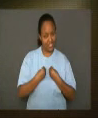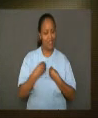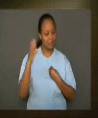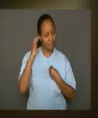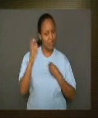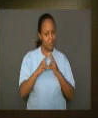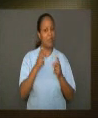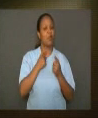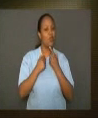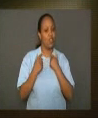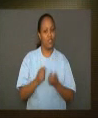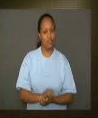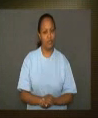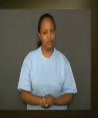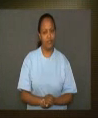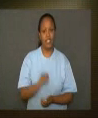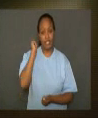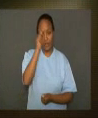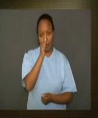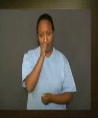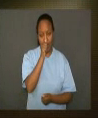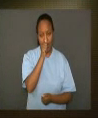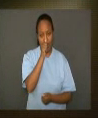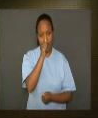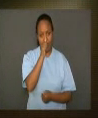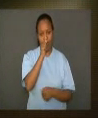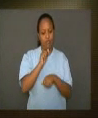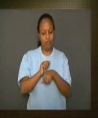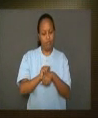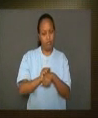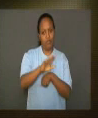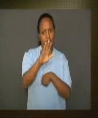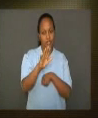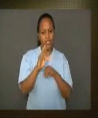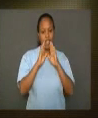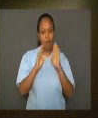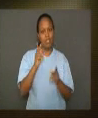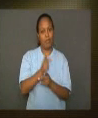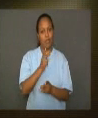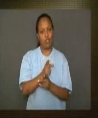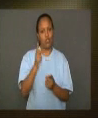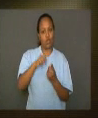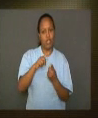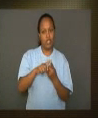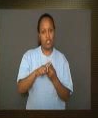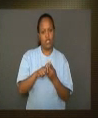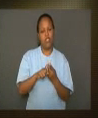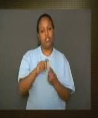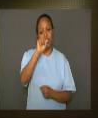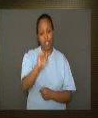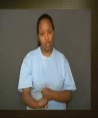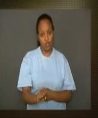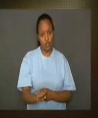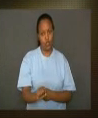Perhaps you mentioned that Ethiopia sent peacekeeping forces to South Korea in